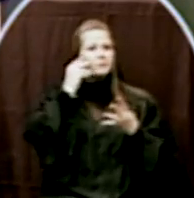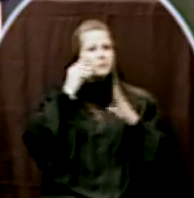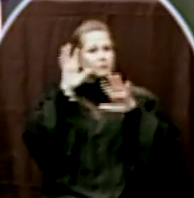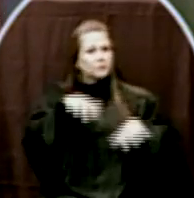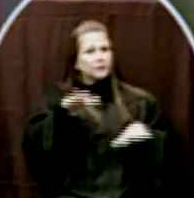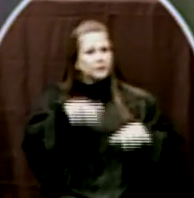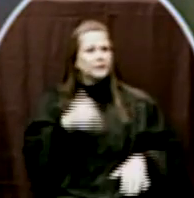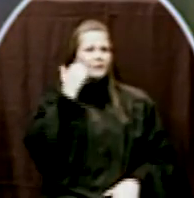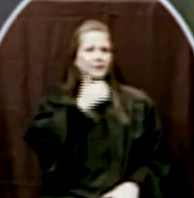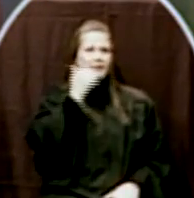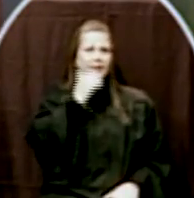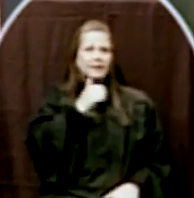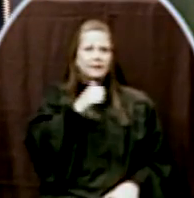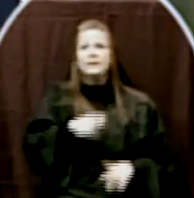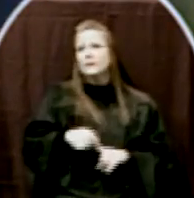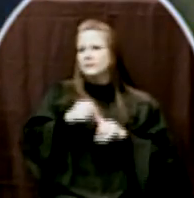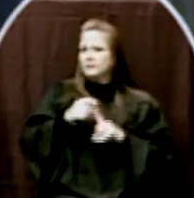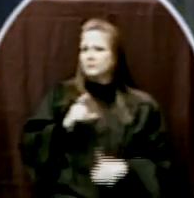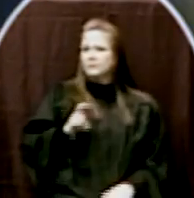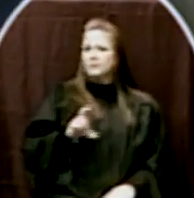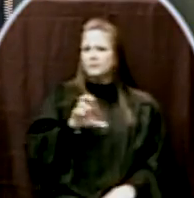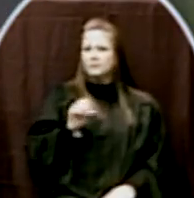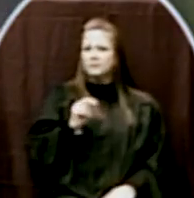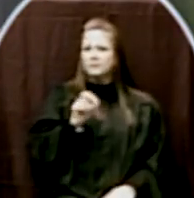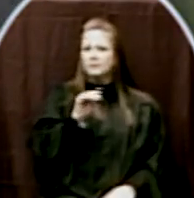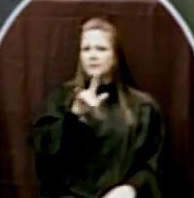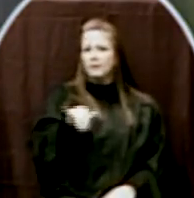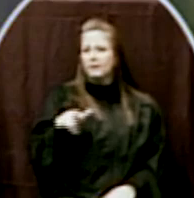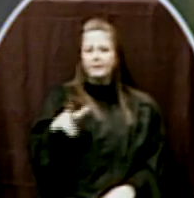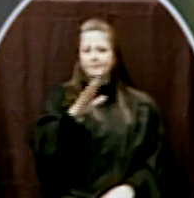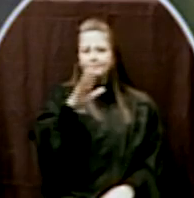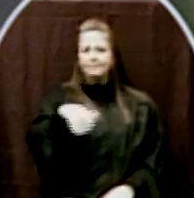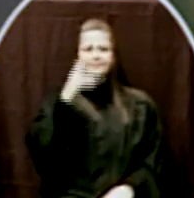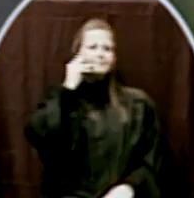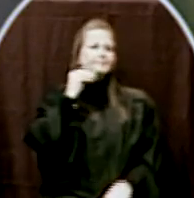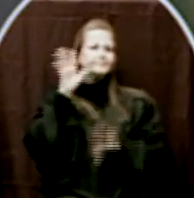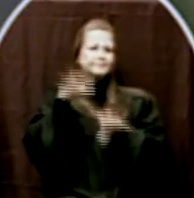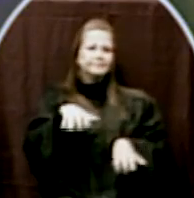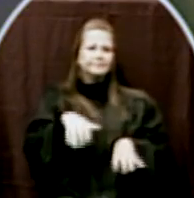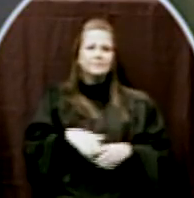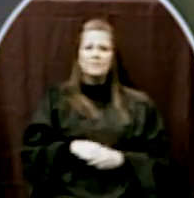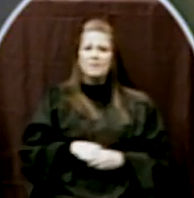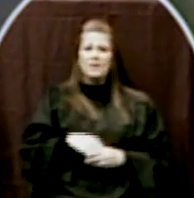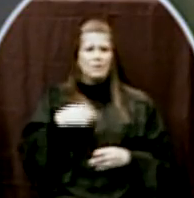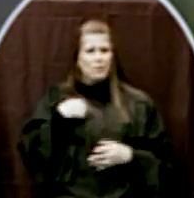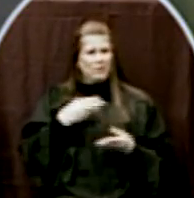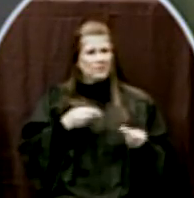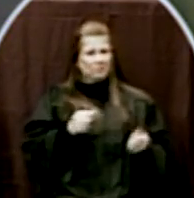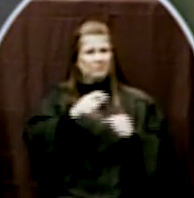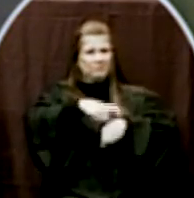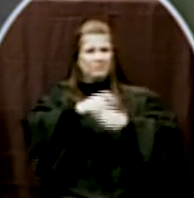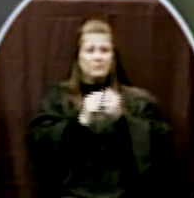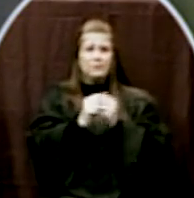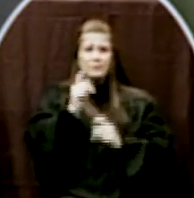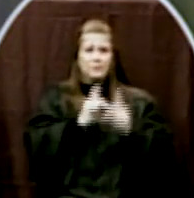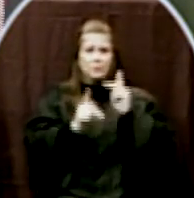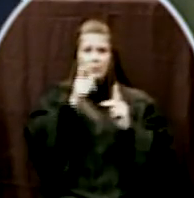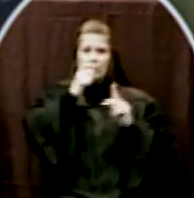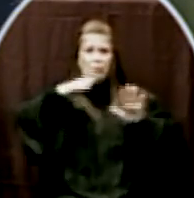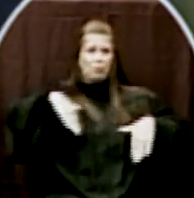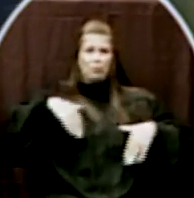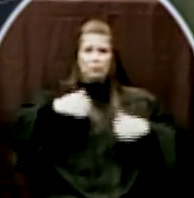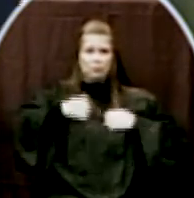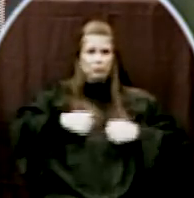Dr. Connolly, he never gets rained on. We spend time with people who don't shower in 3 weeks. That would be me.